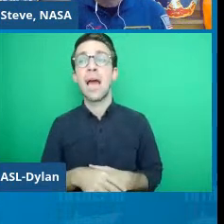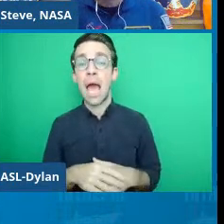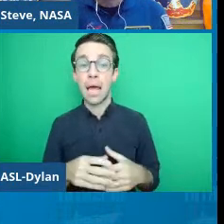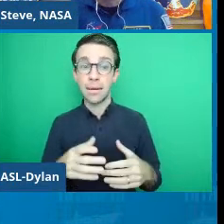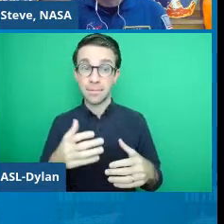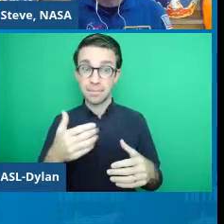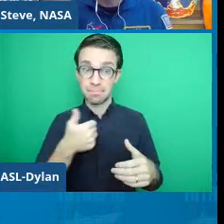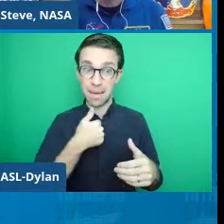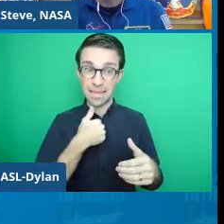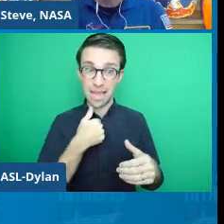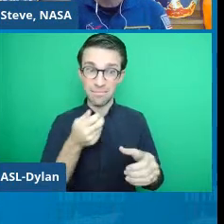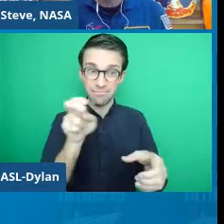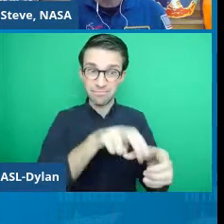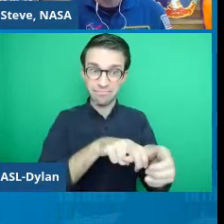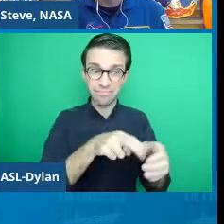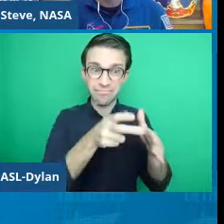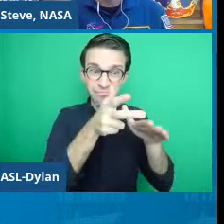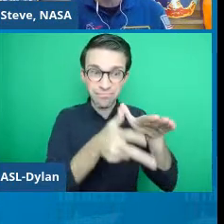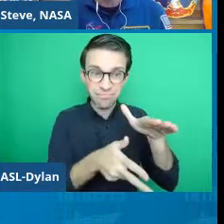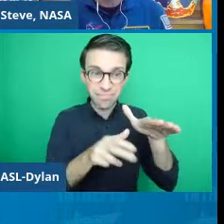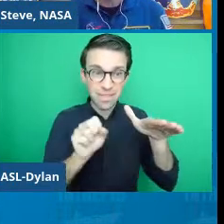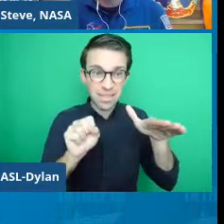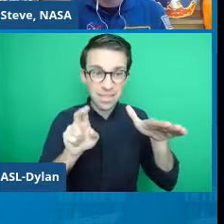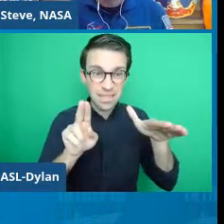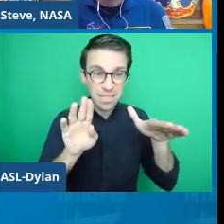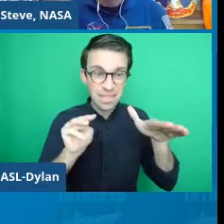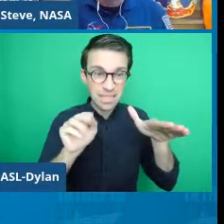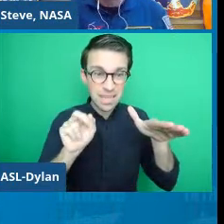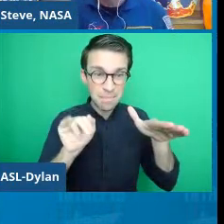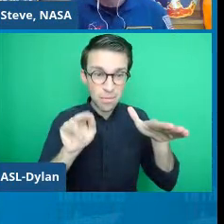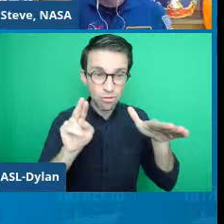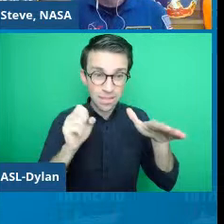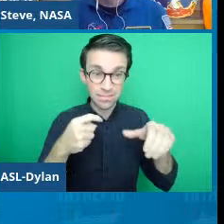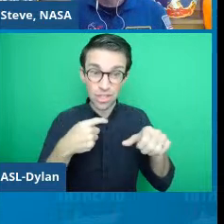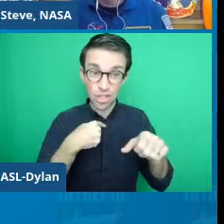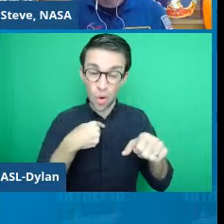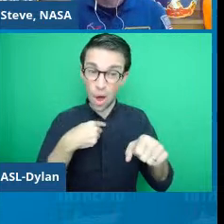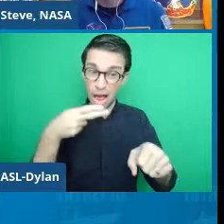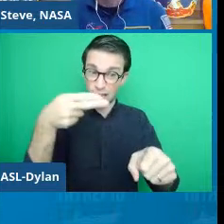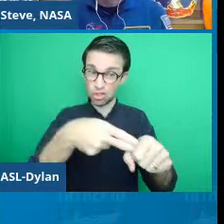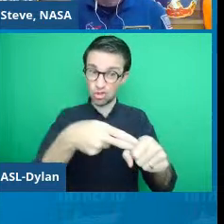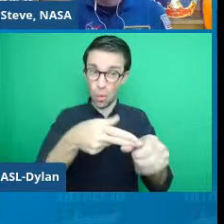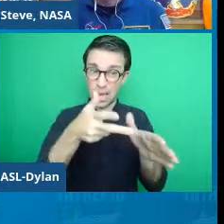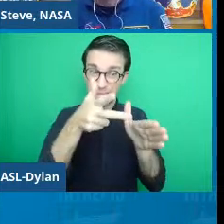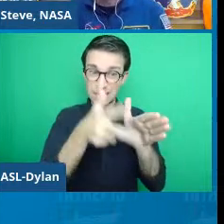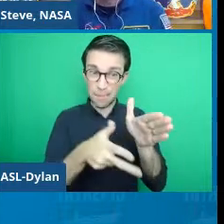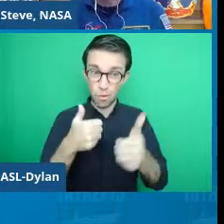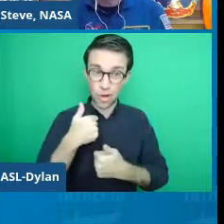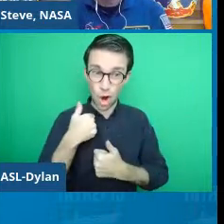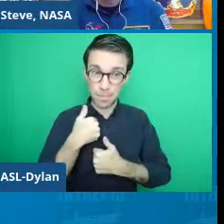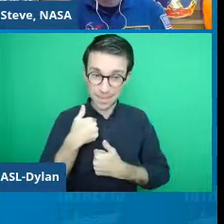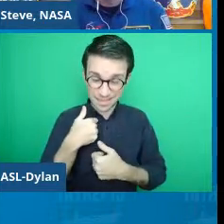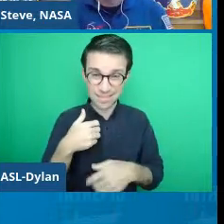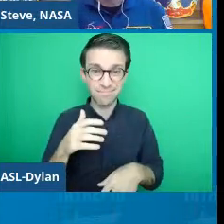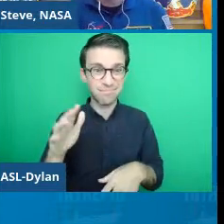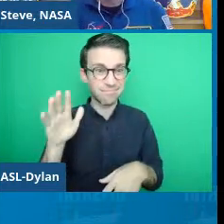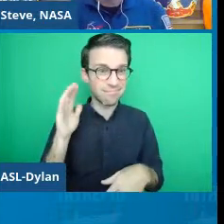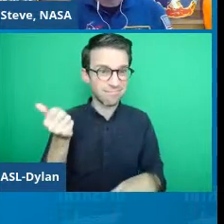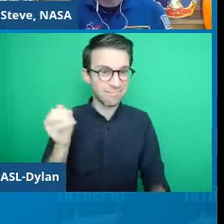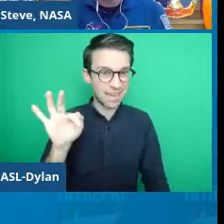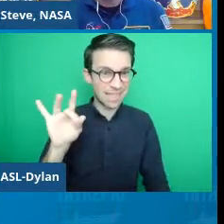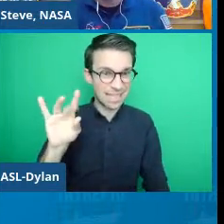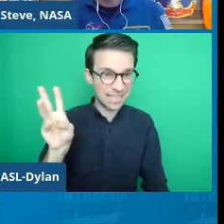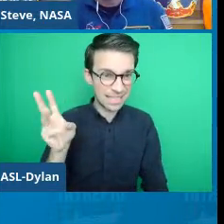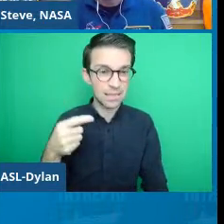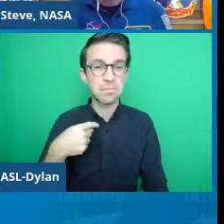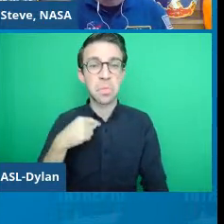submarines, I ended up joining the submarine force upon graduation in 1986. And so I spent 14 years working in the